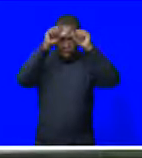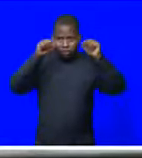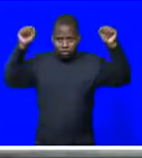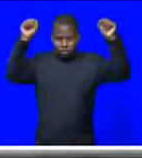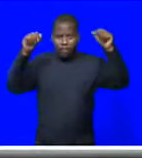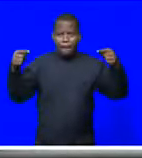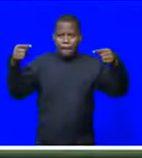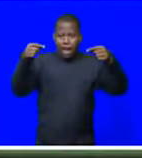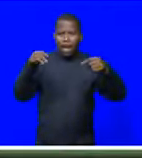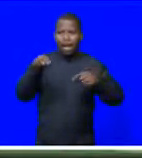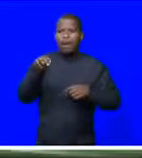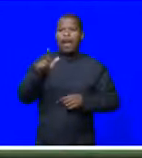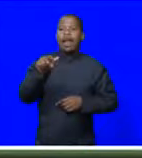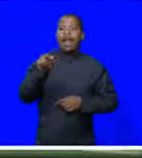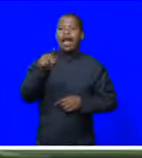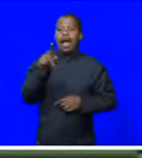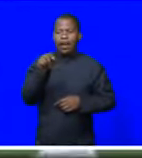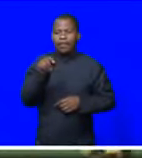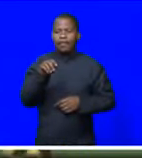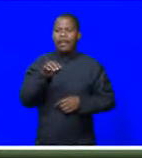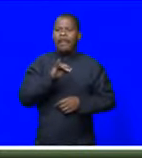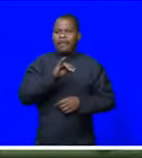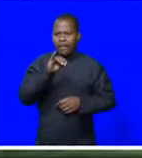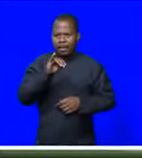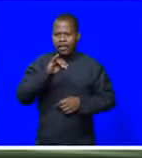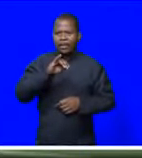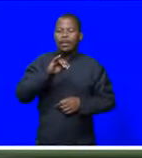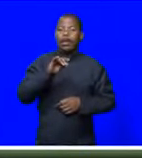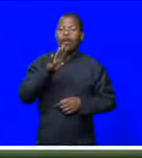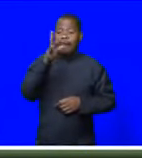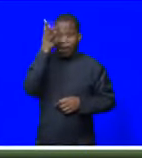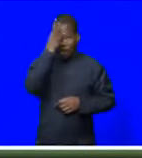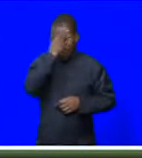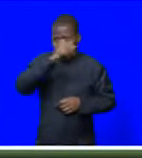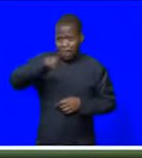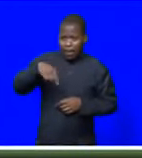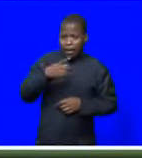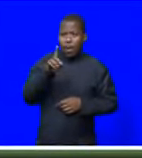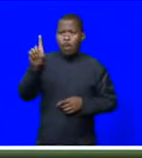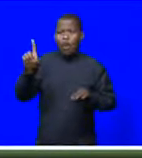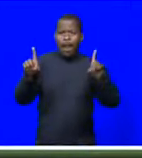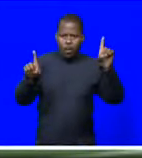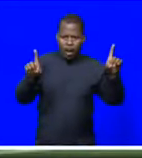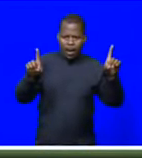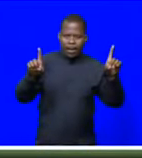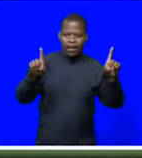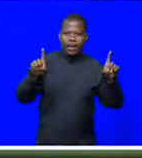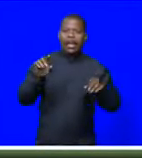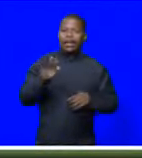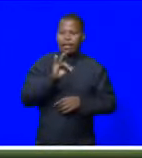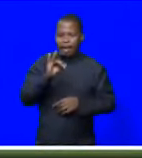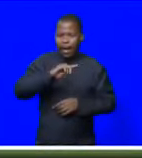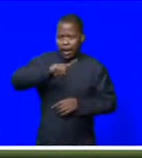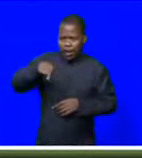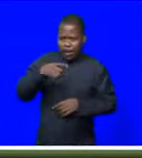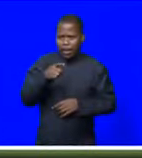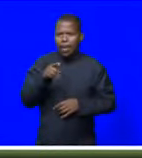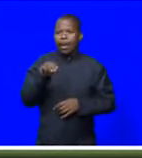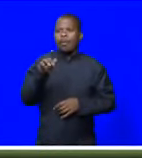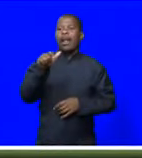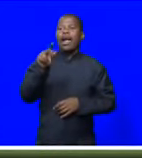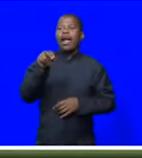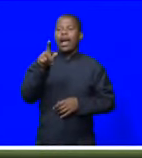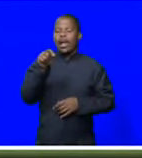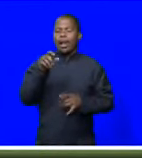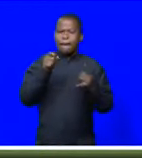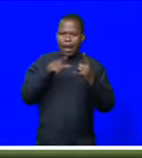local leaders Royal Leopard. The first half ended on 1-all draw from both sides. In the second half, Malanti Chiefs showed more strength